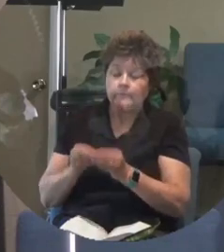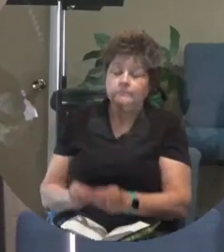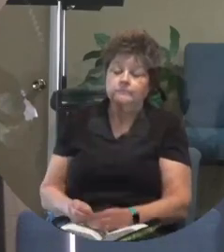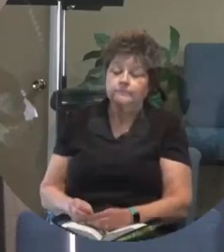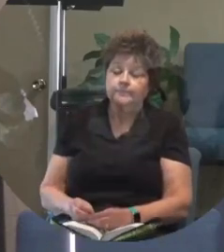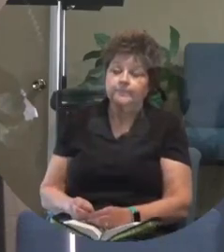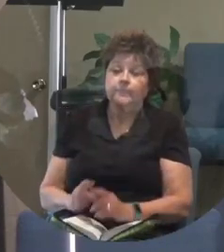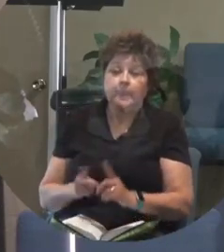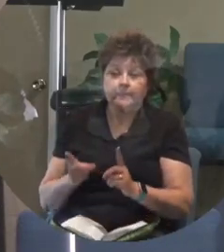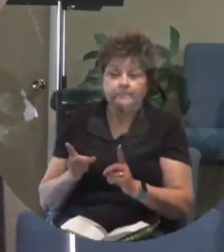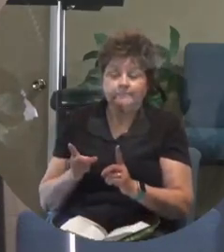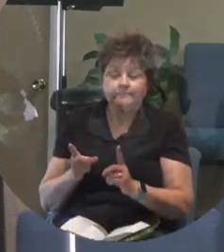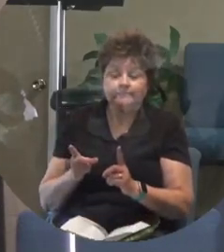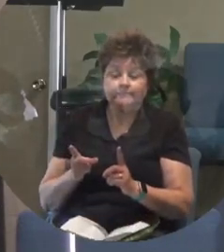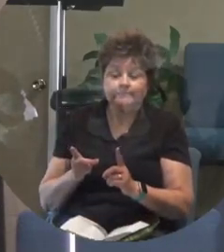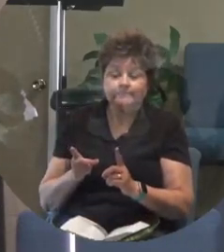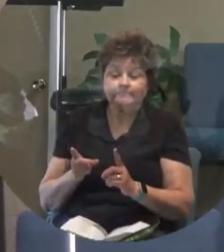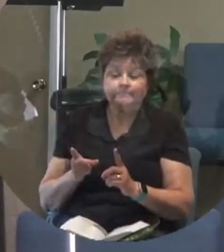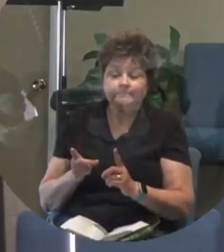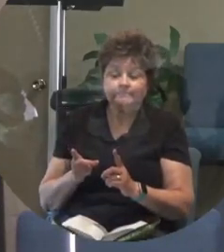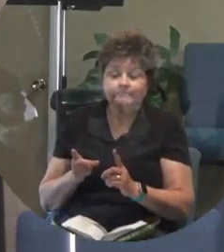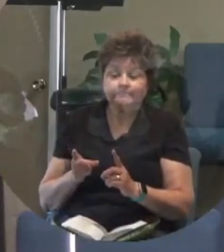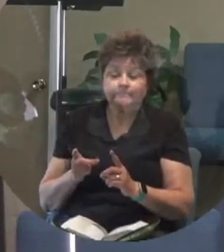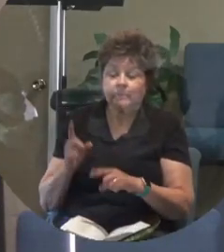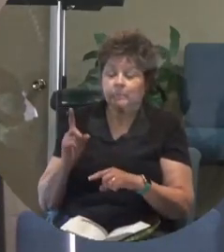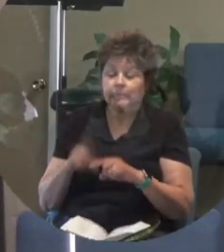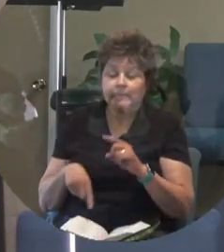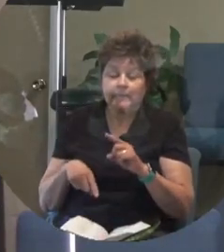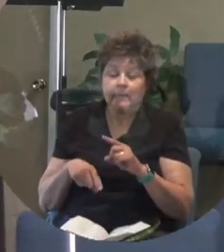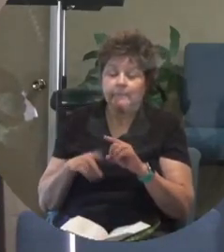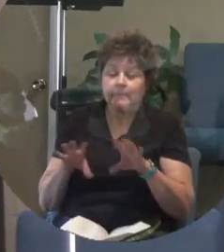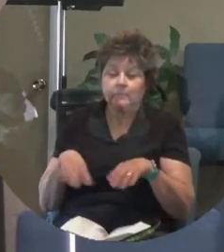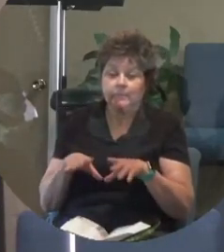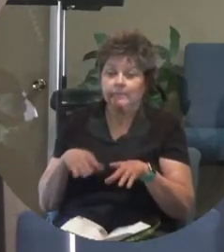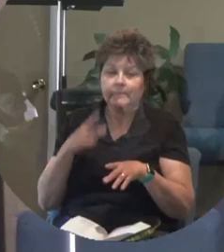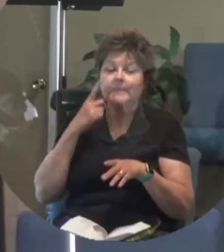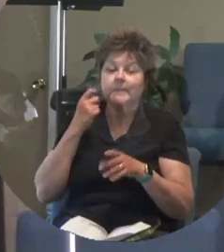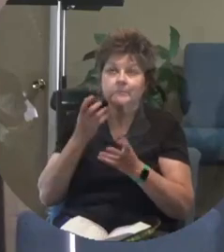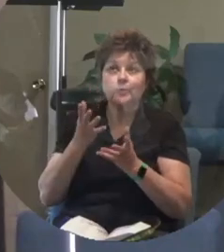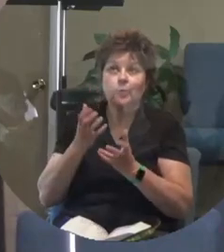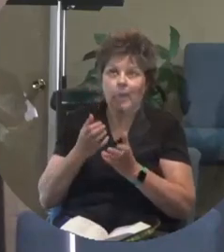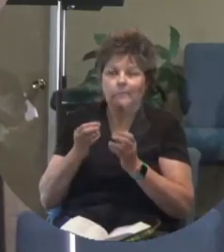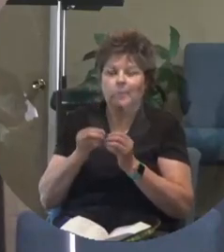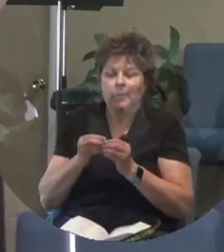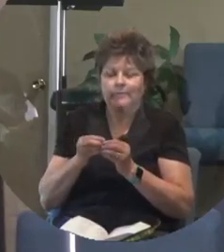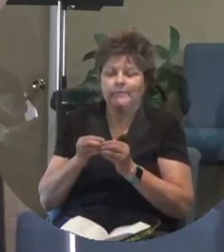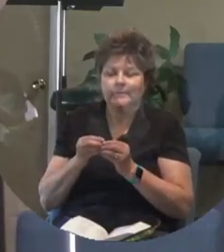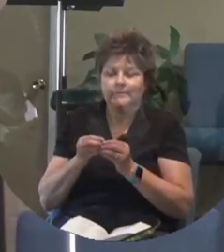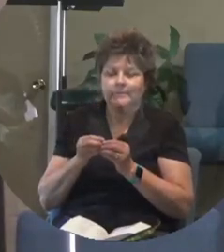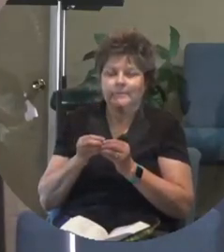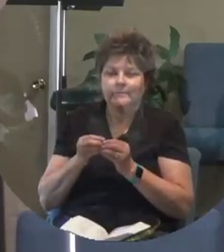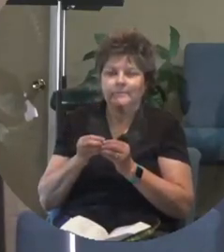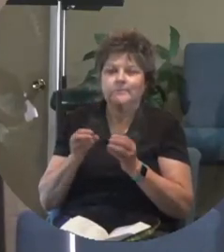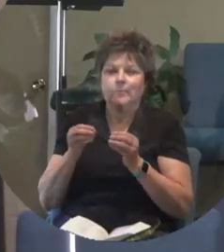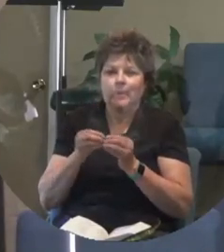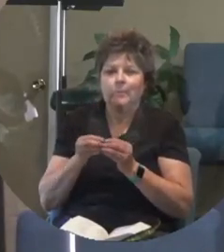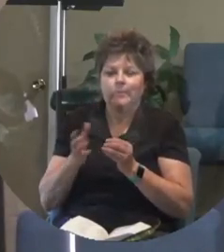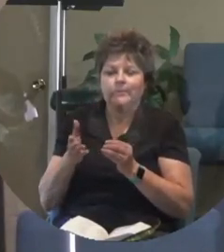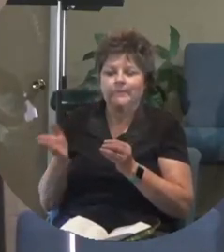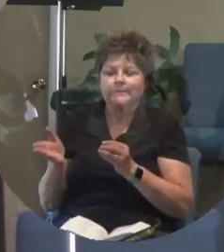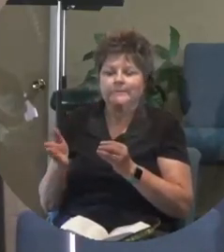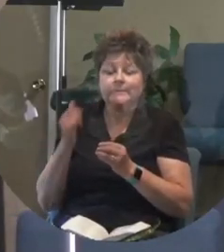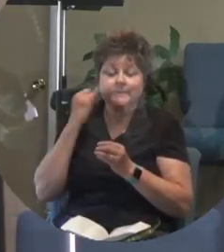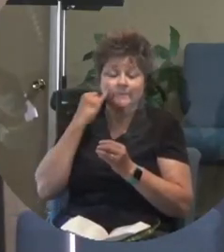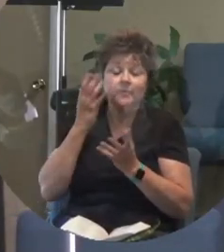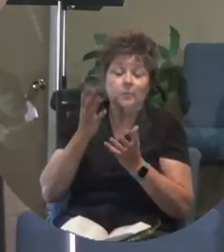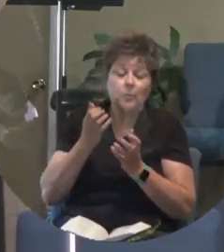But here's the catch. You can't be doing it because you want more. Because you want more stuff. Because if you